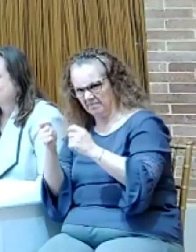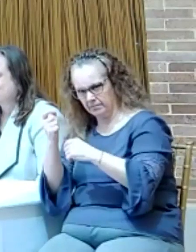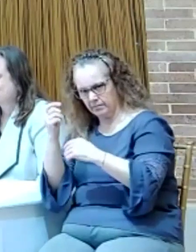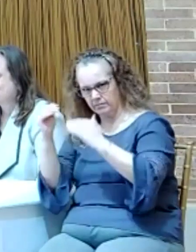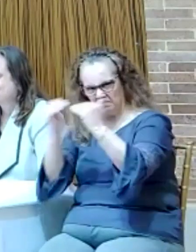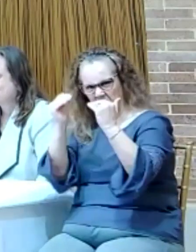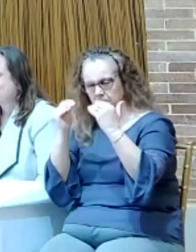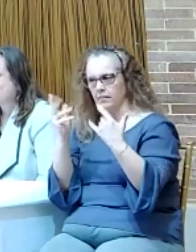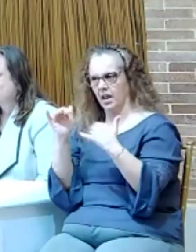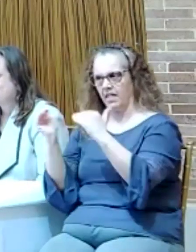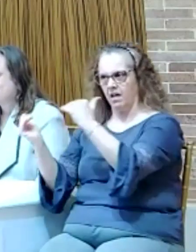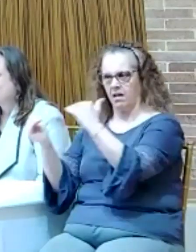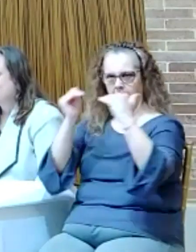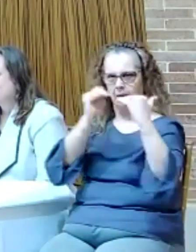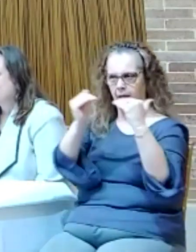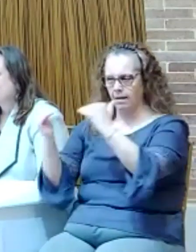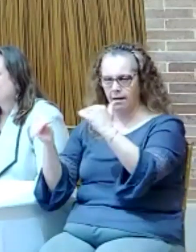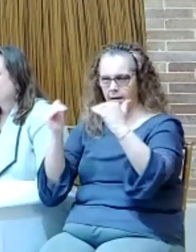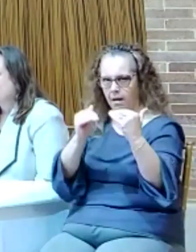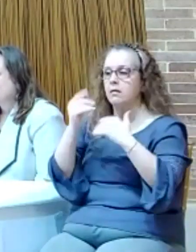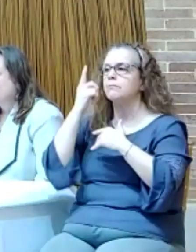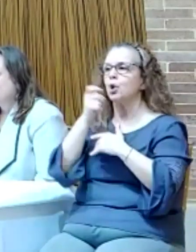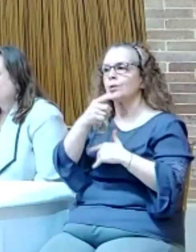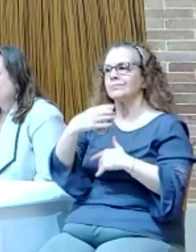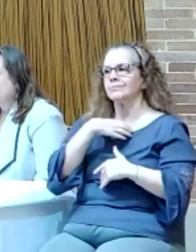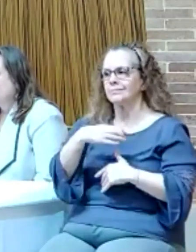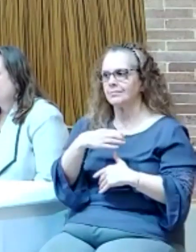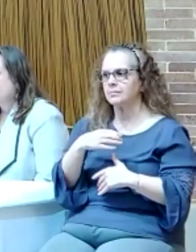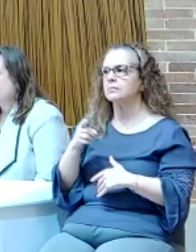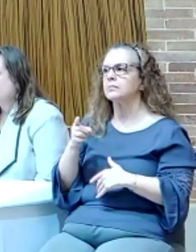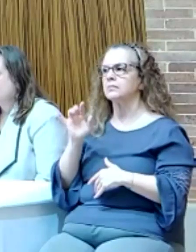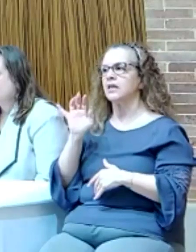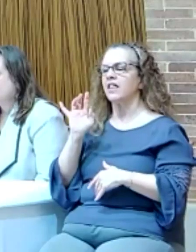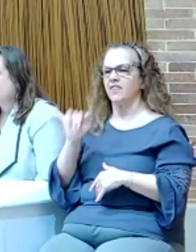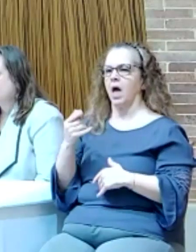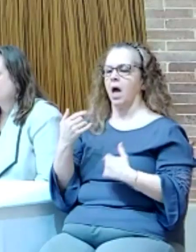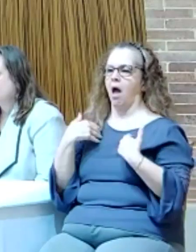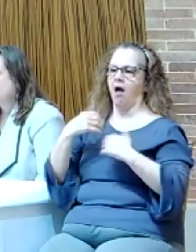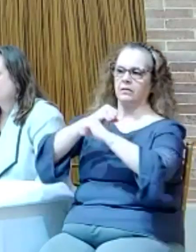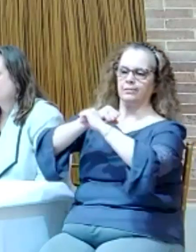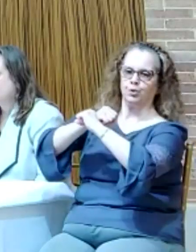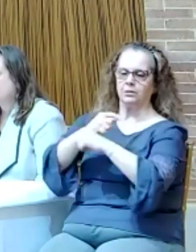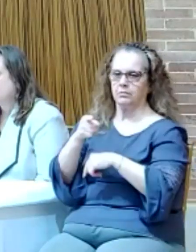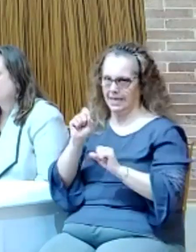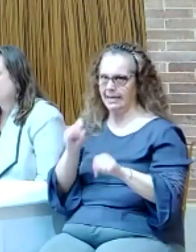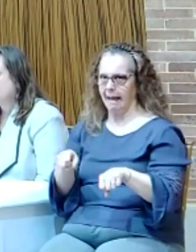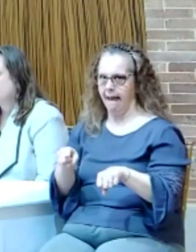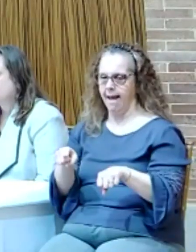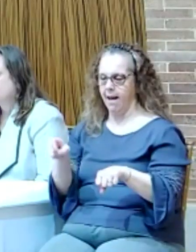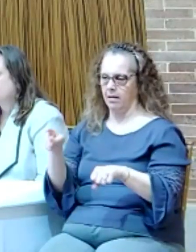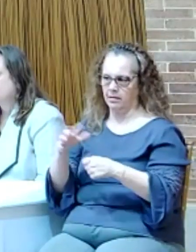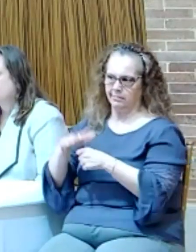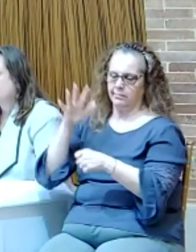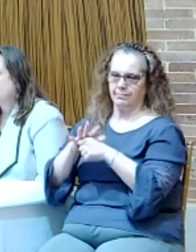complainant or threatens to the victim just because they got a copy of the complaint uh and now they're you know they're they're angrier